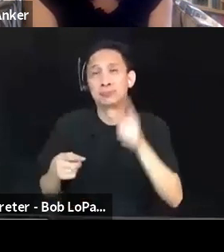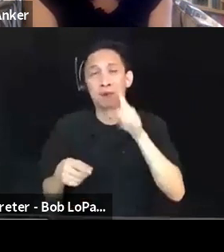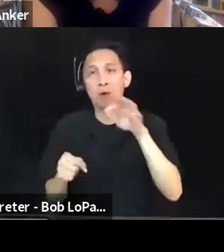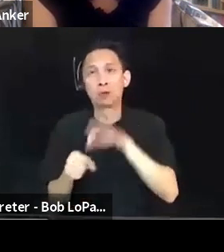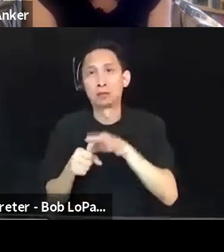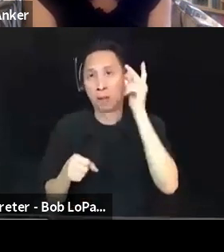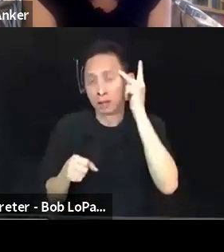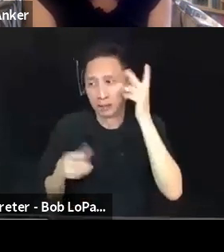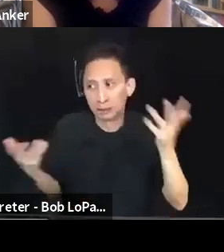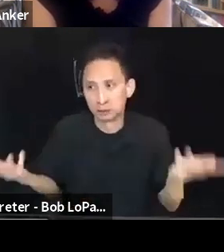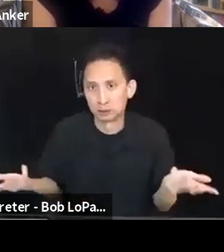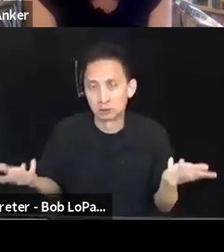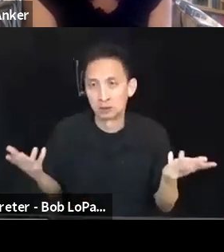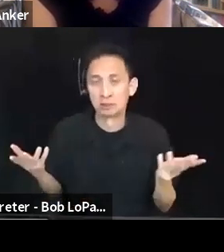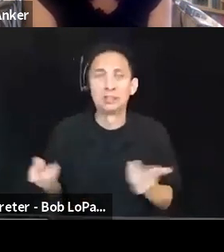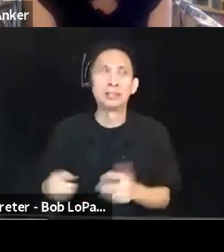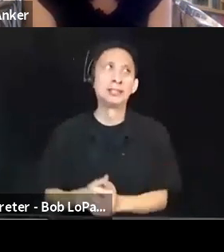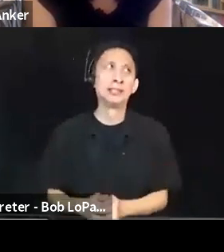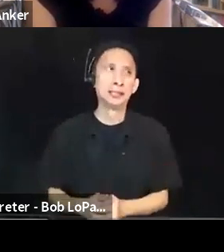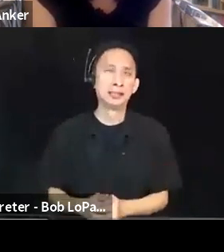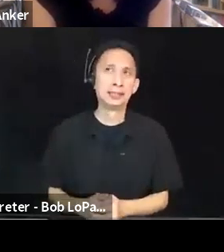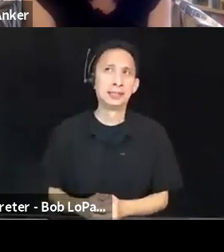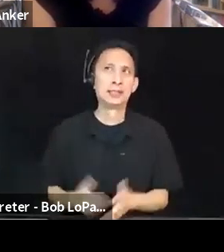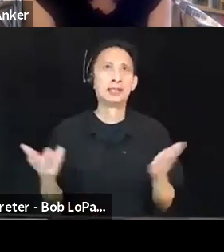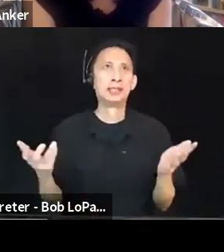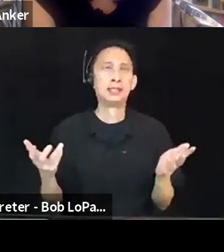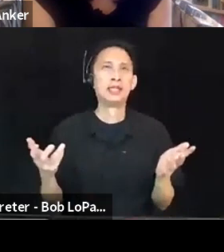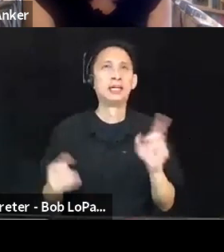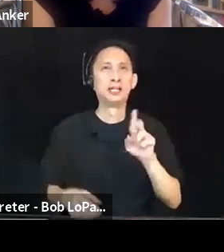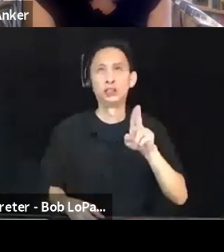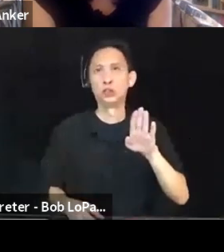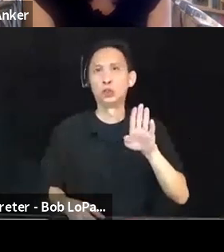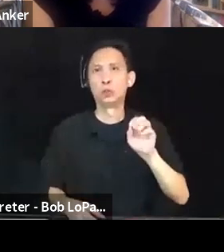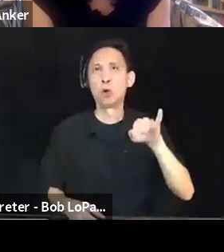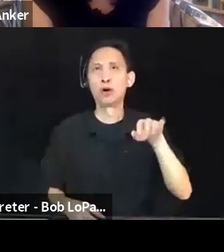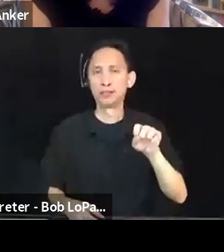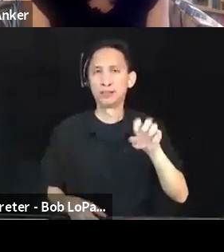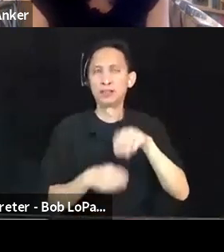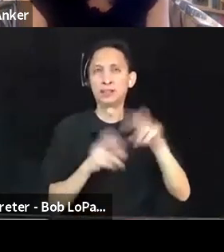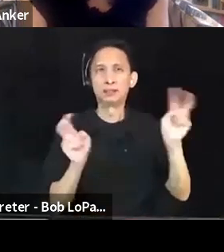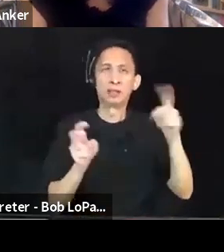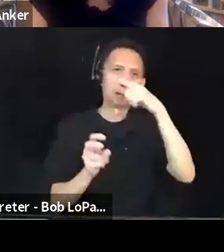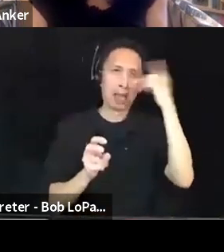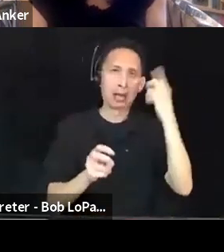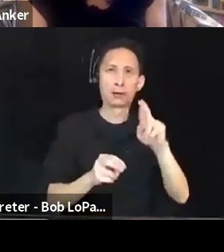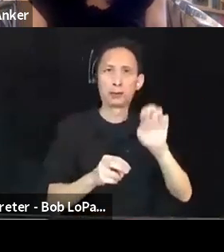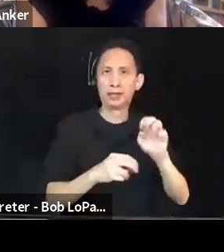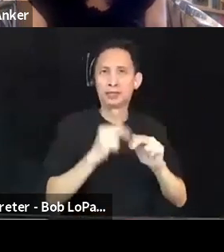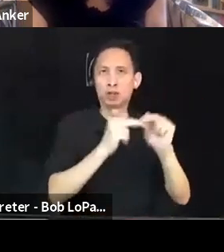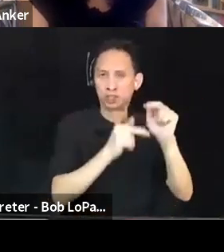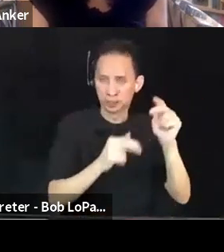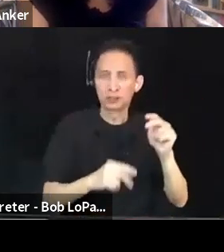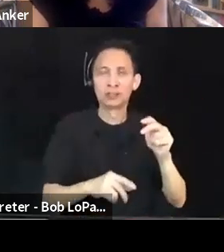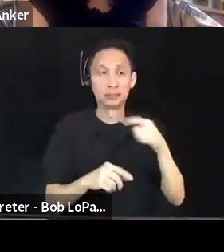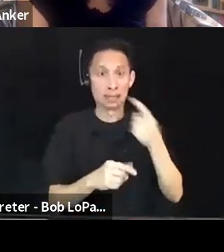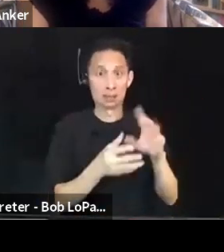And I think in some ways, I think that's also what Du Bois is doing in Black Reconstruction, right? Instead of telling us a story in which